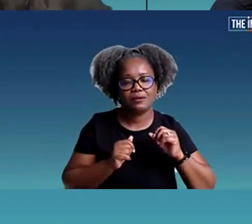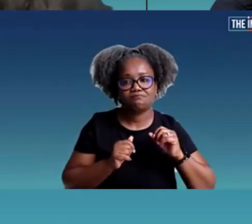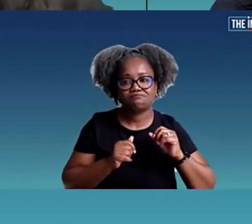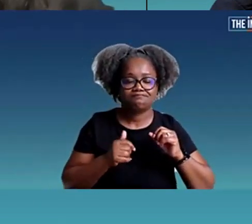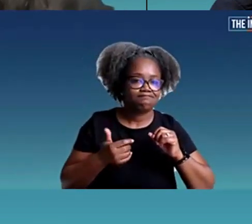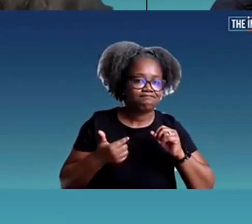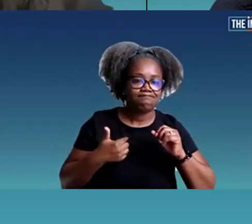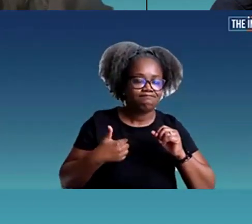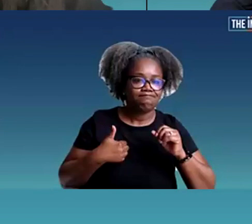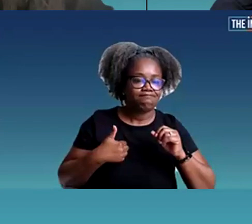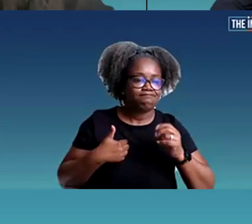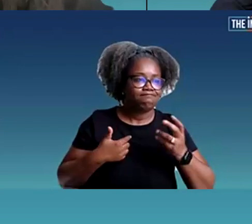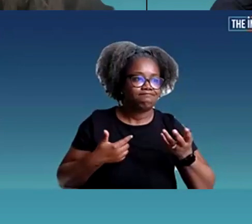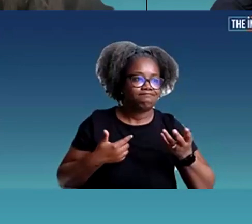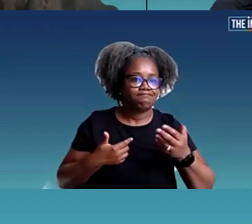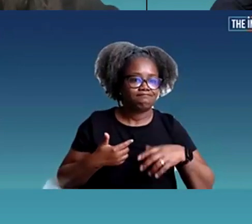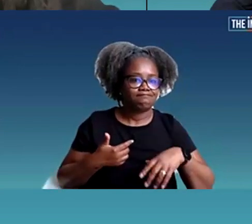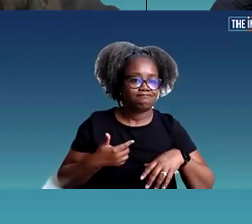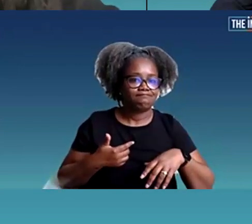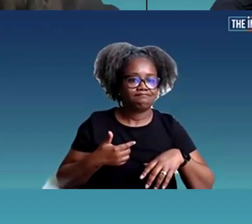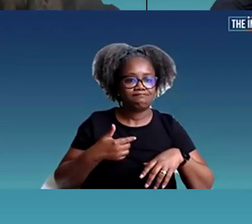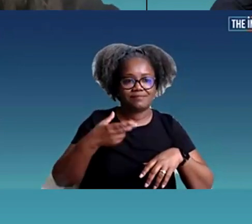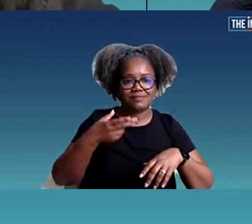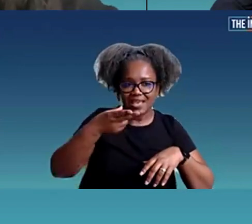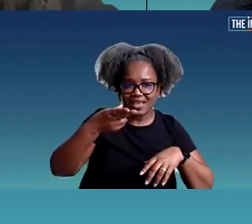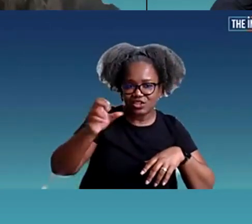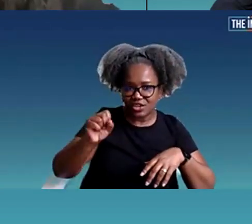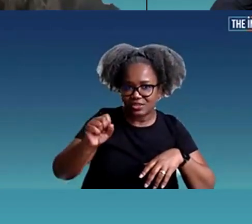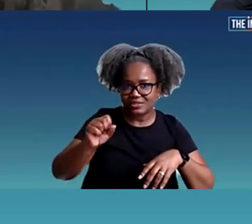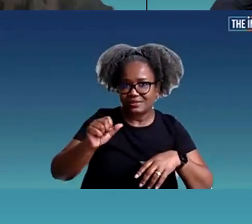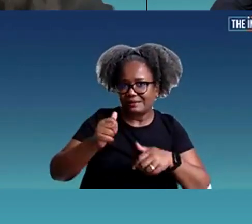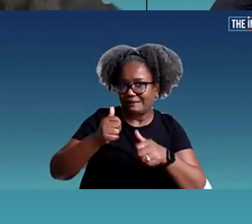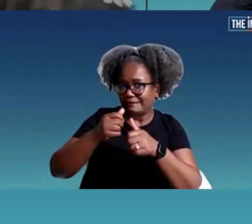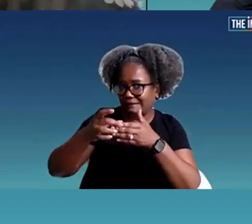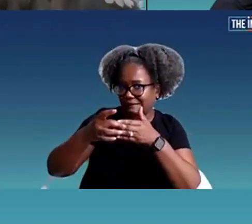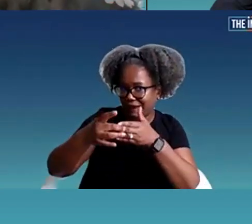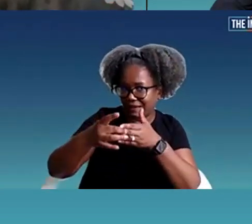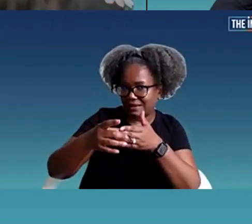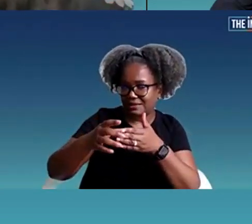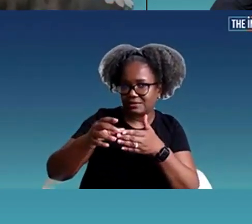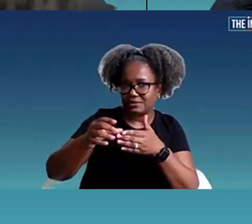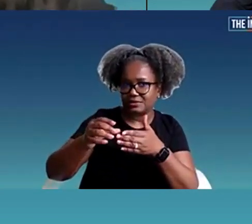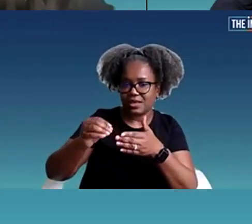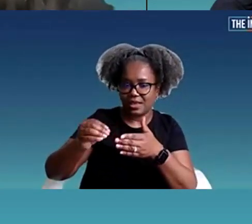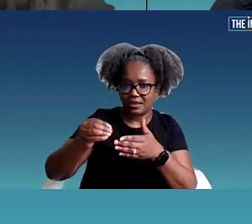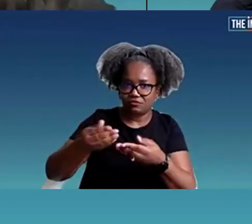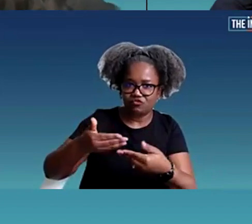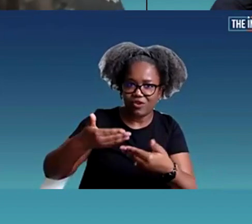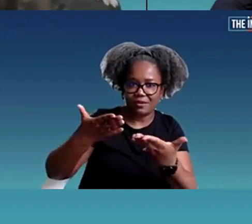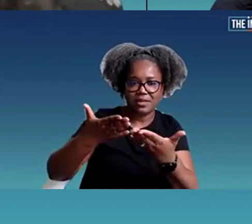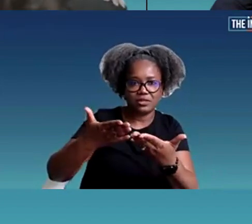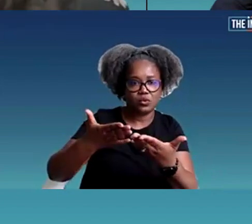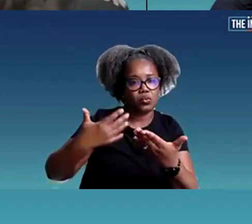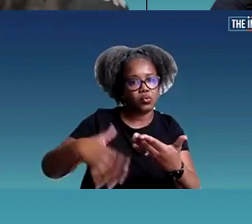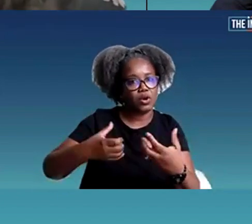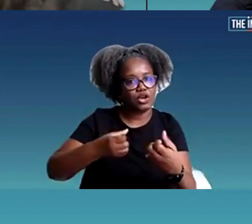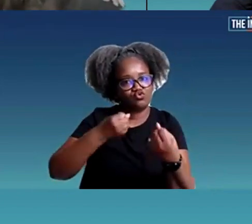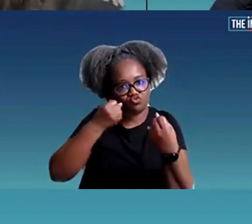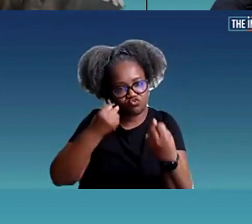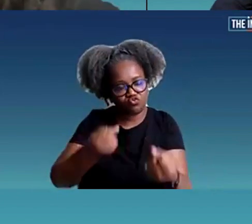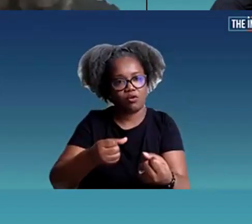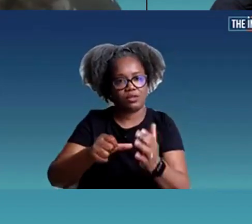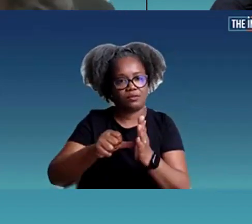recommend following HHS guidance and class programs enough. Very good. Sam, anything you want to add